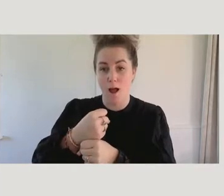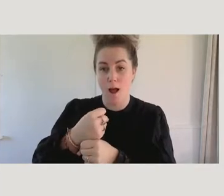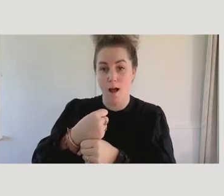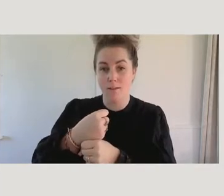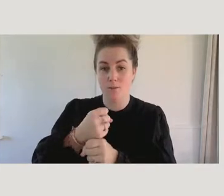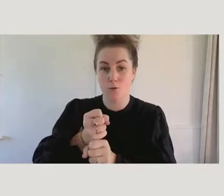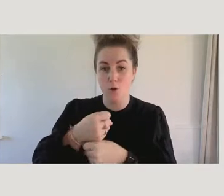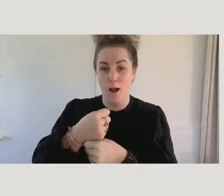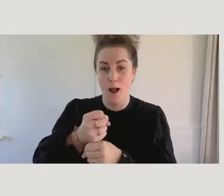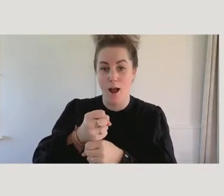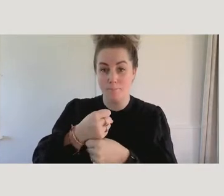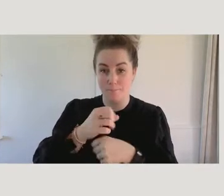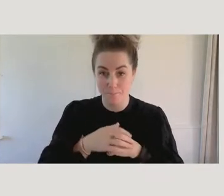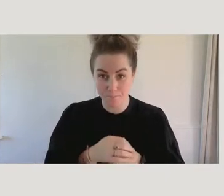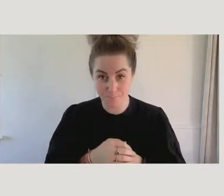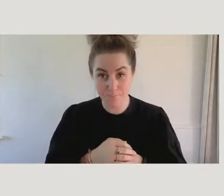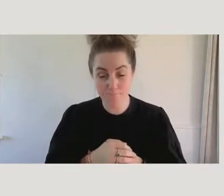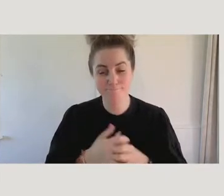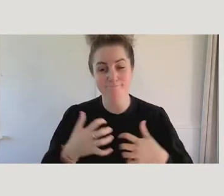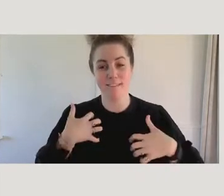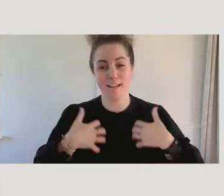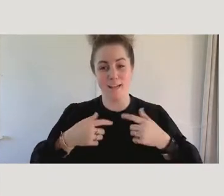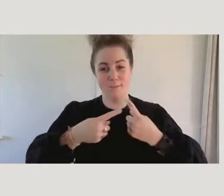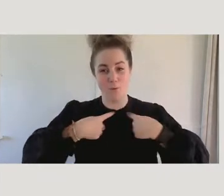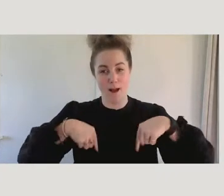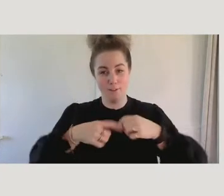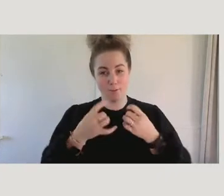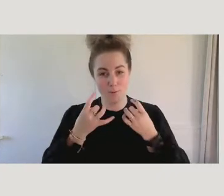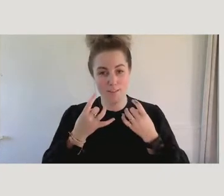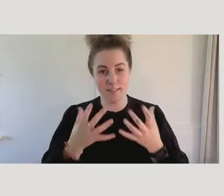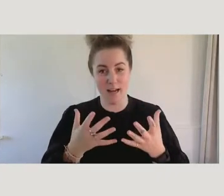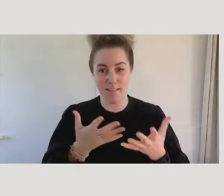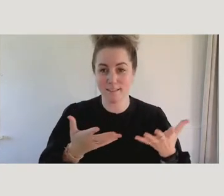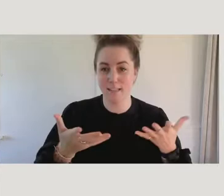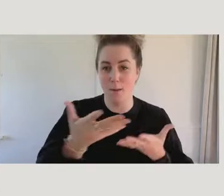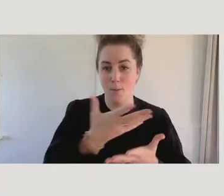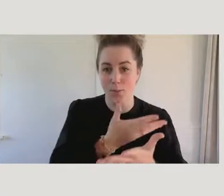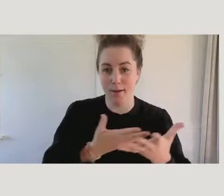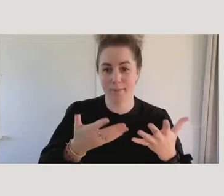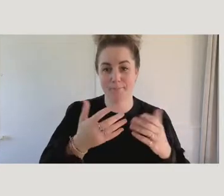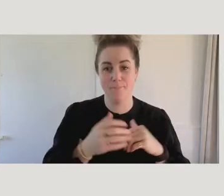but yeah very excited for us to get into the download soon